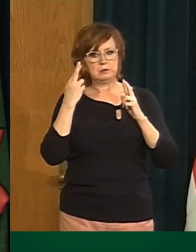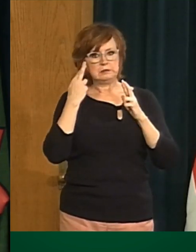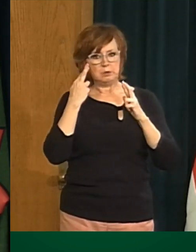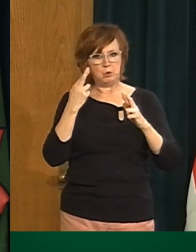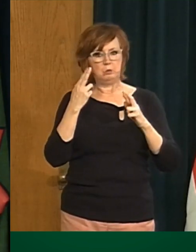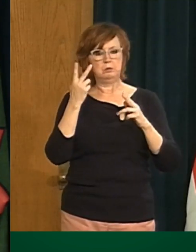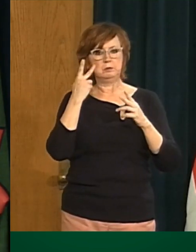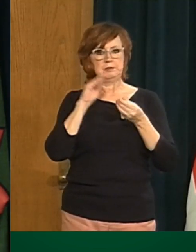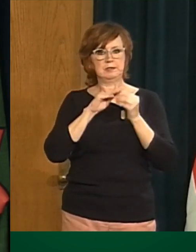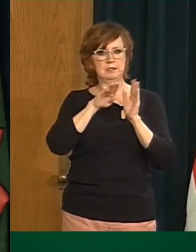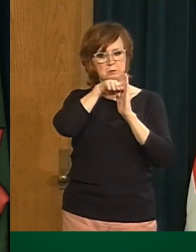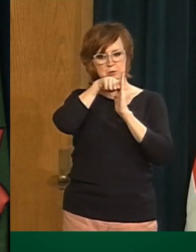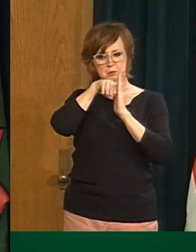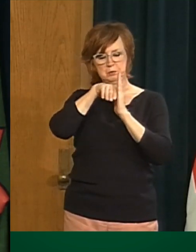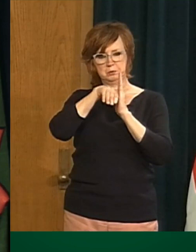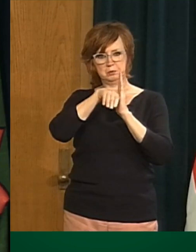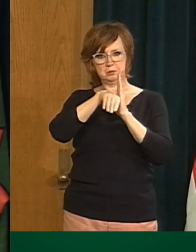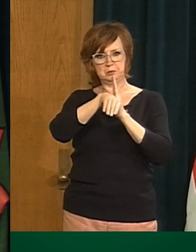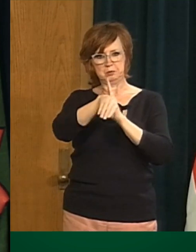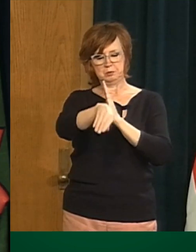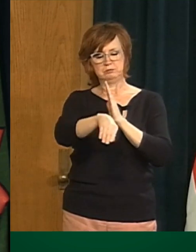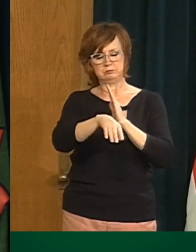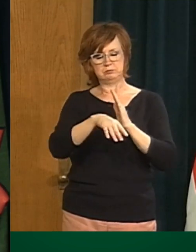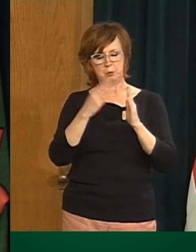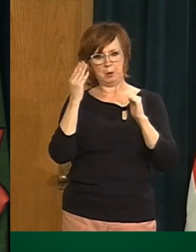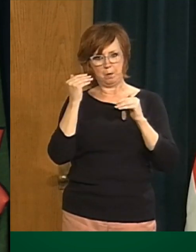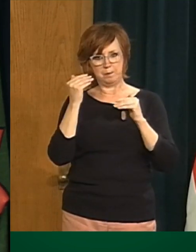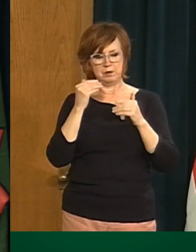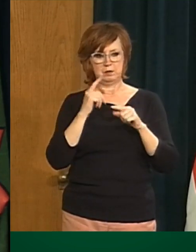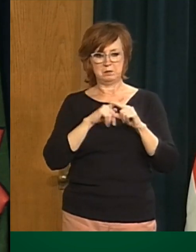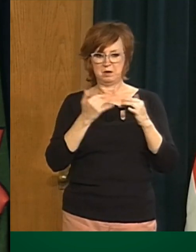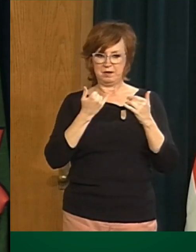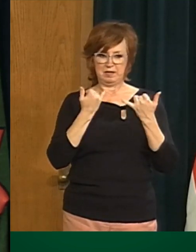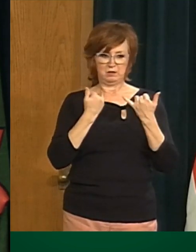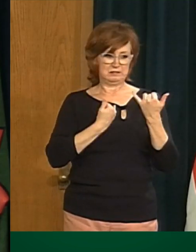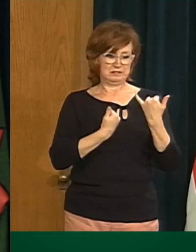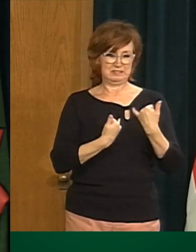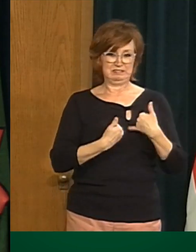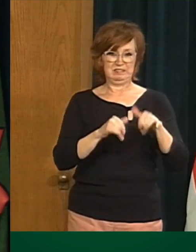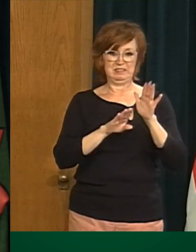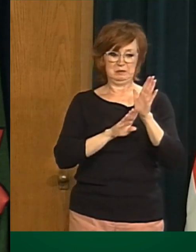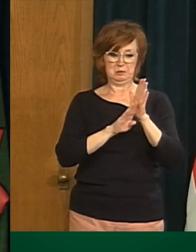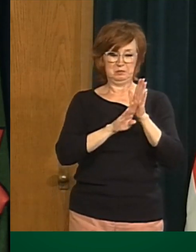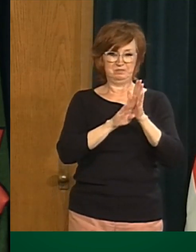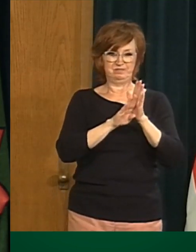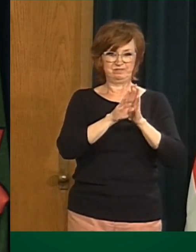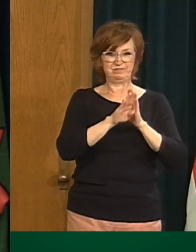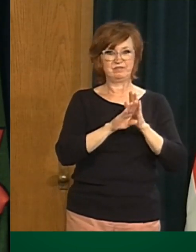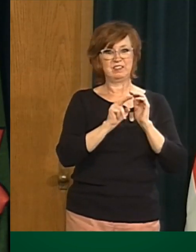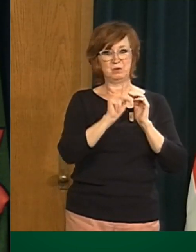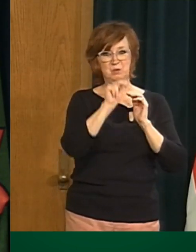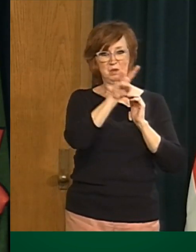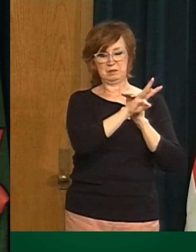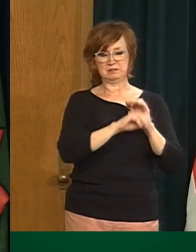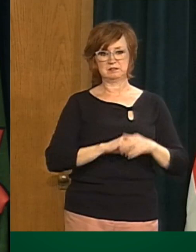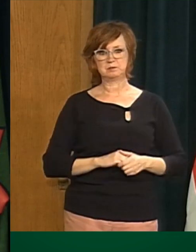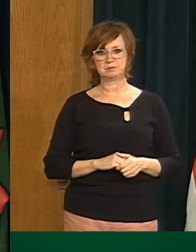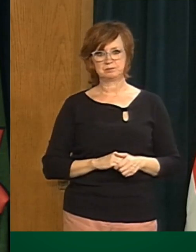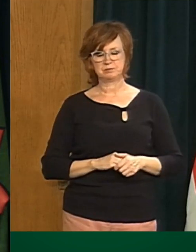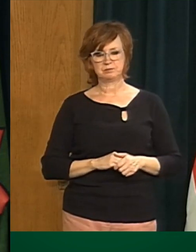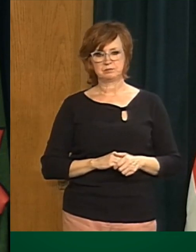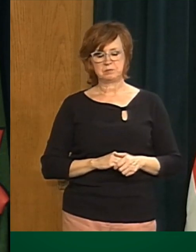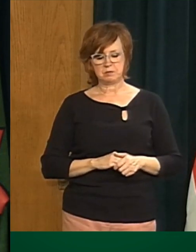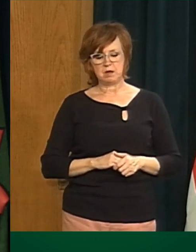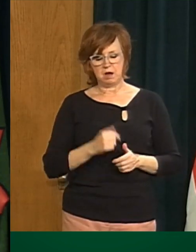curve start to bend in the northwest. But in the next number of days, I don't think that it should be